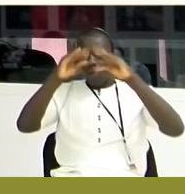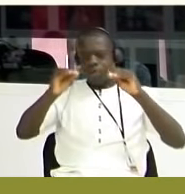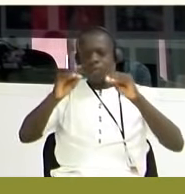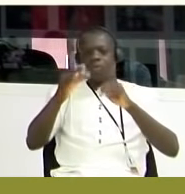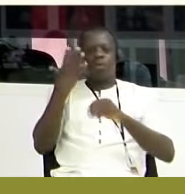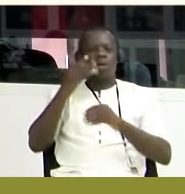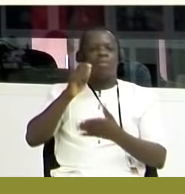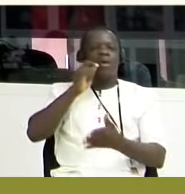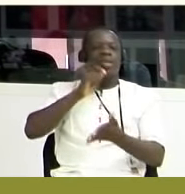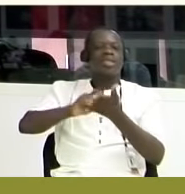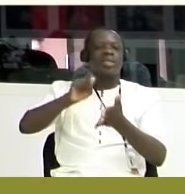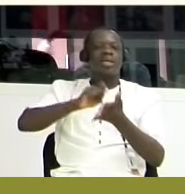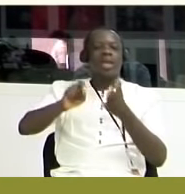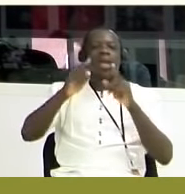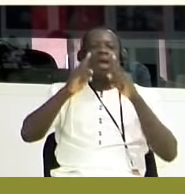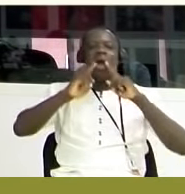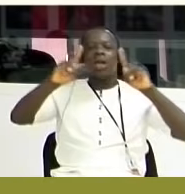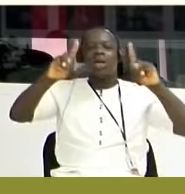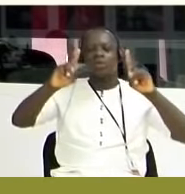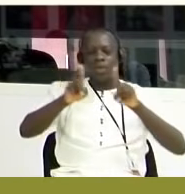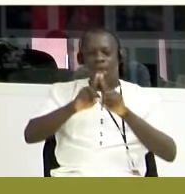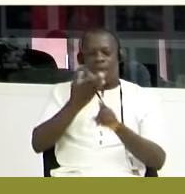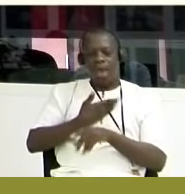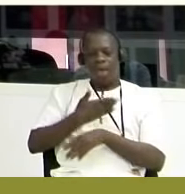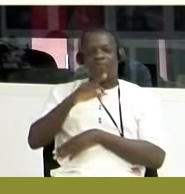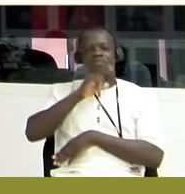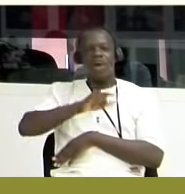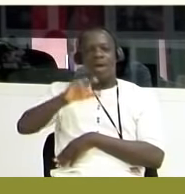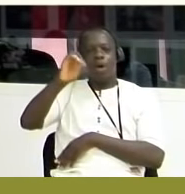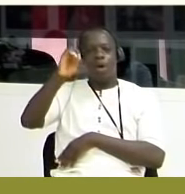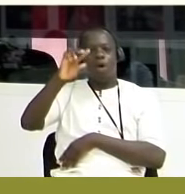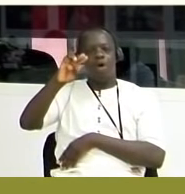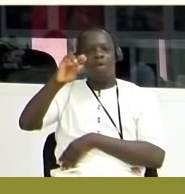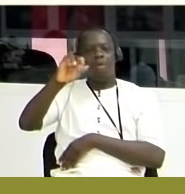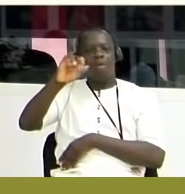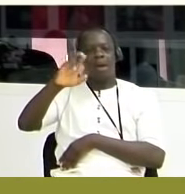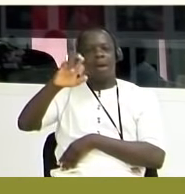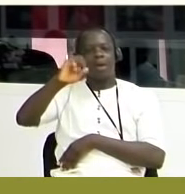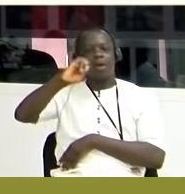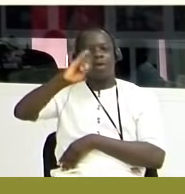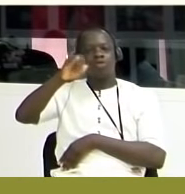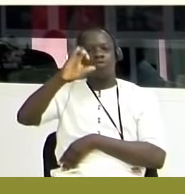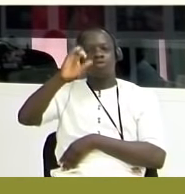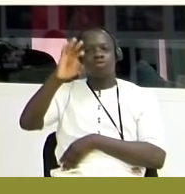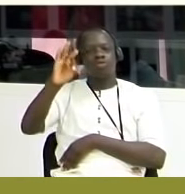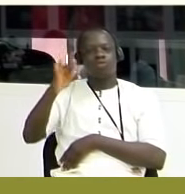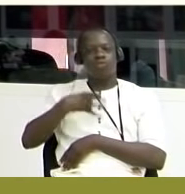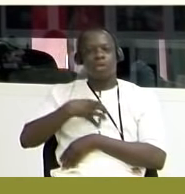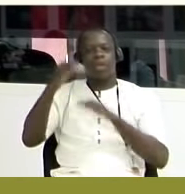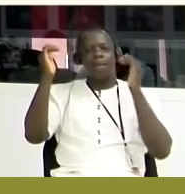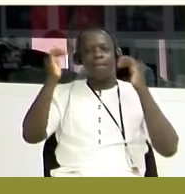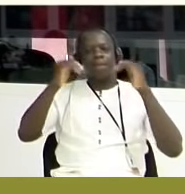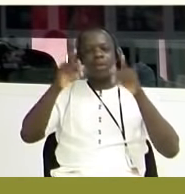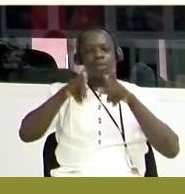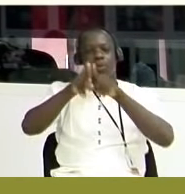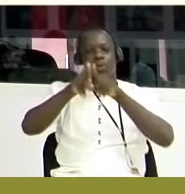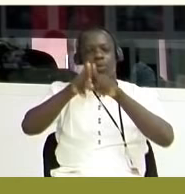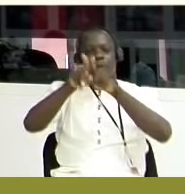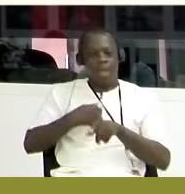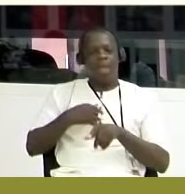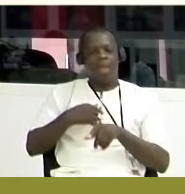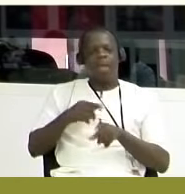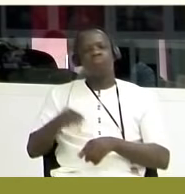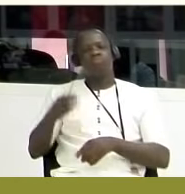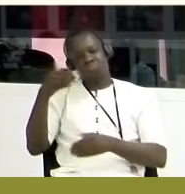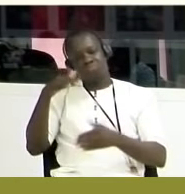I allow him in. So he was brought in and I listened to him. He said he was here to inform me that